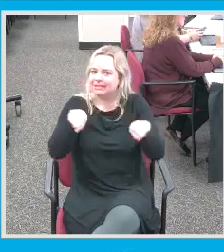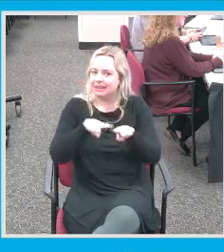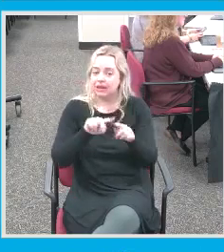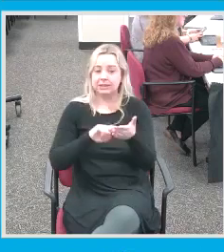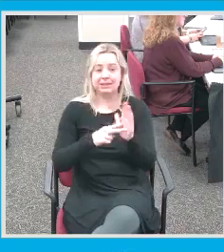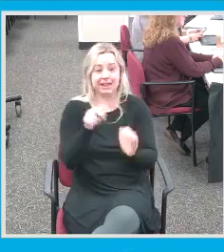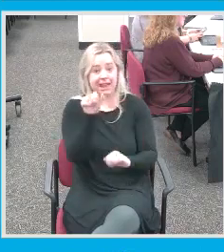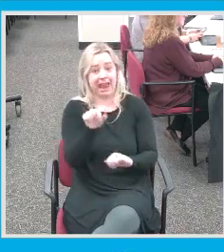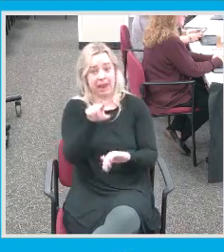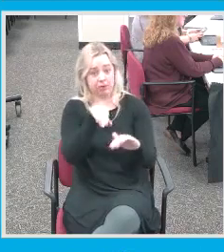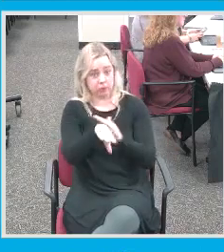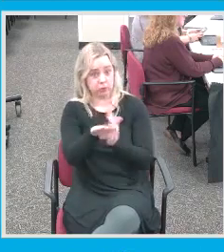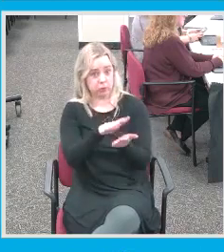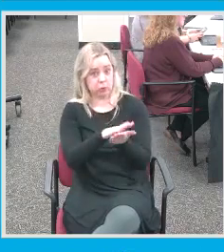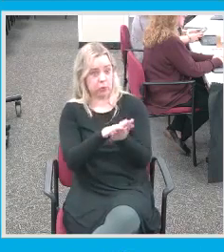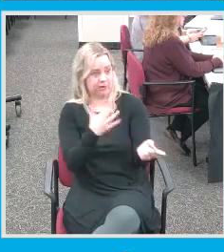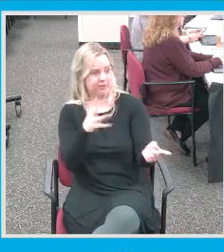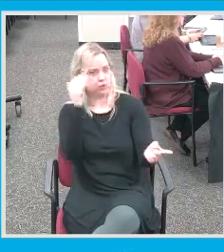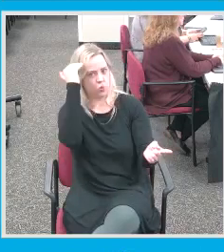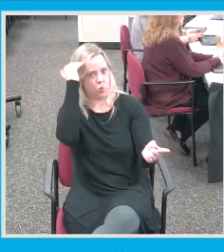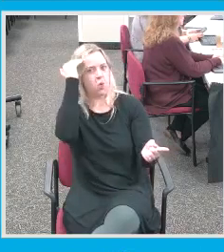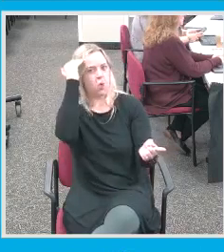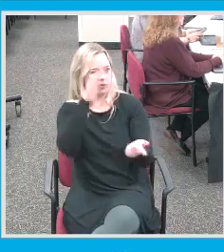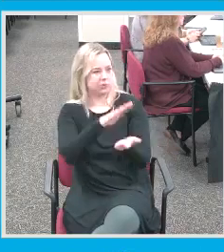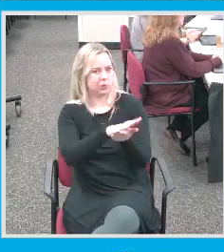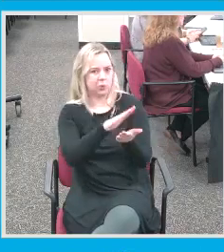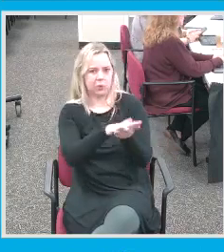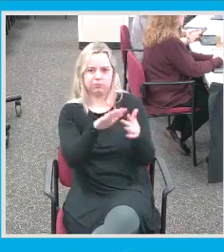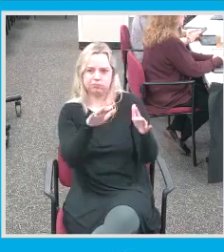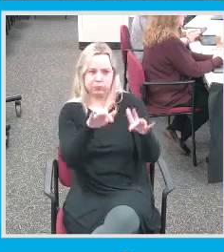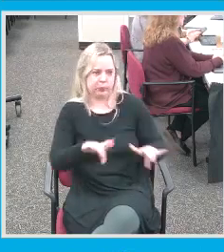going knows that they're entering and leaving a tobacco-free campus.